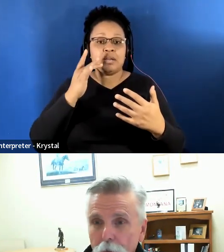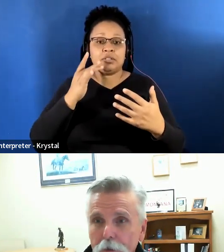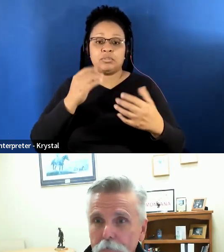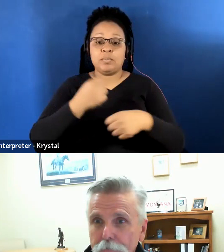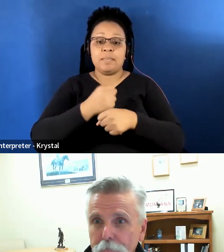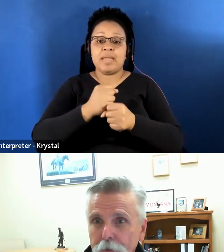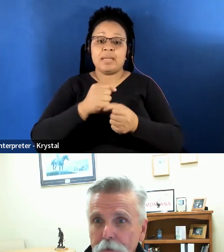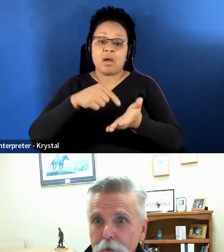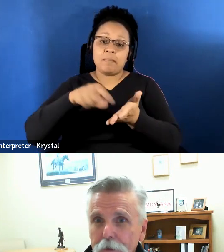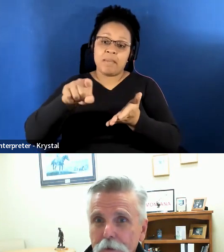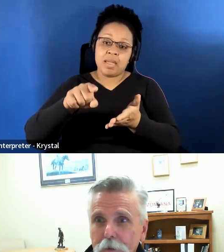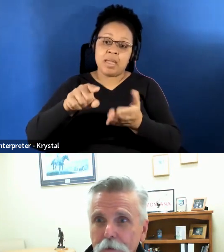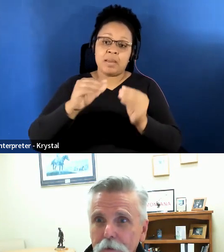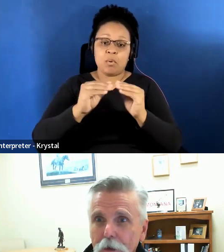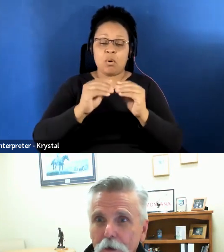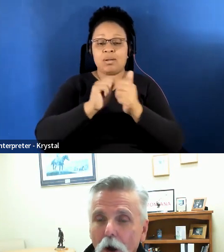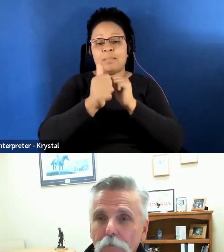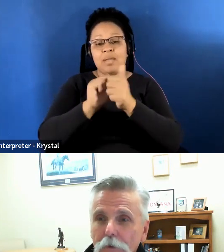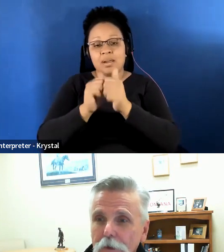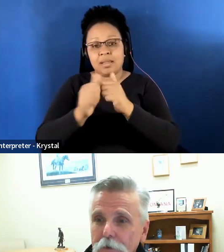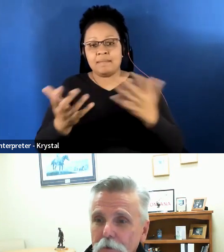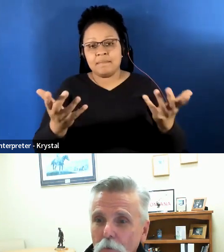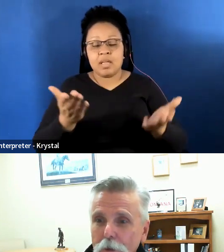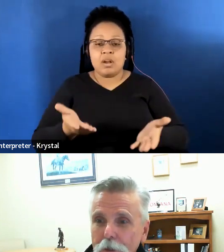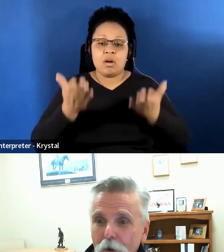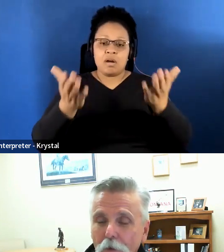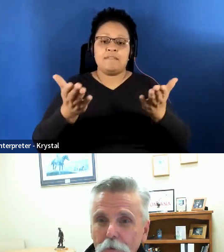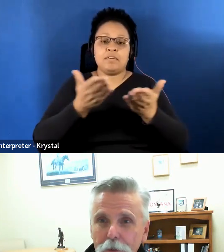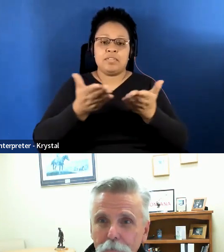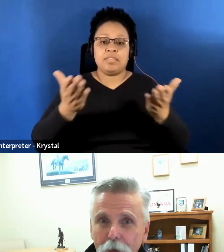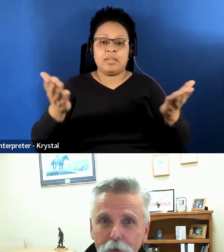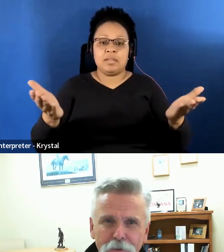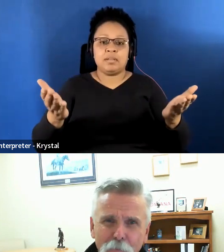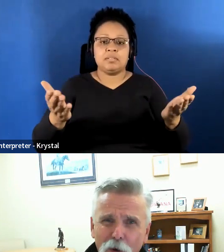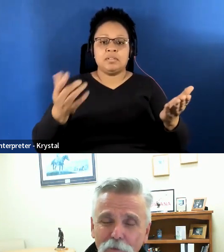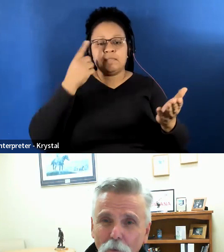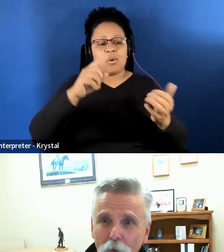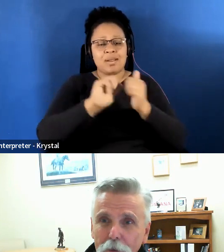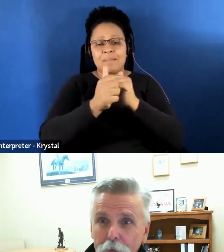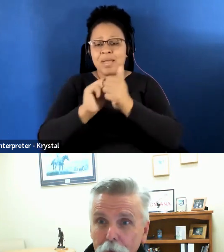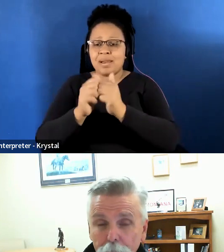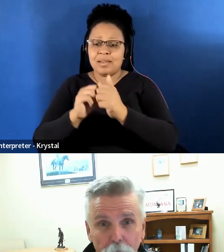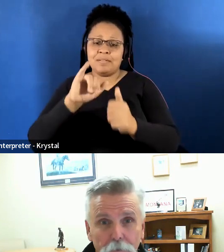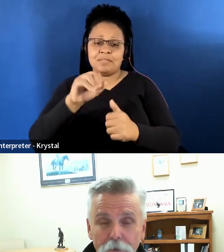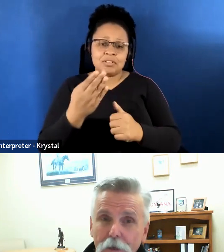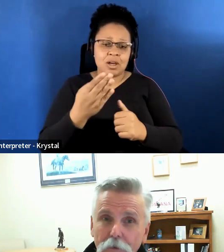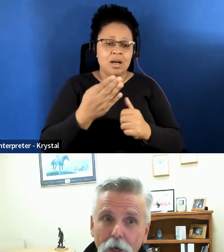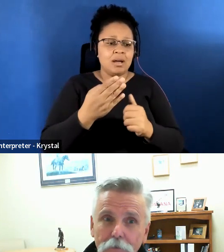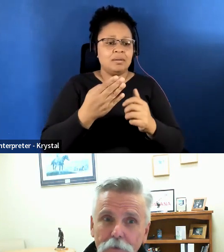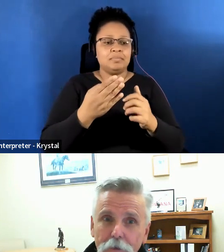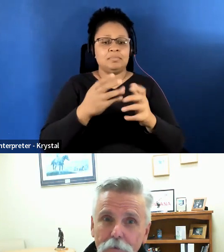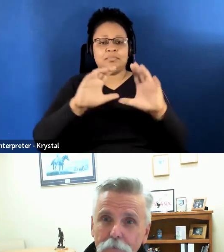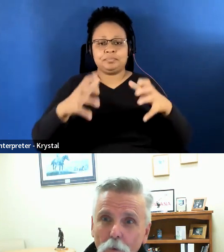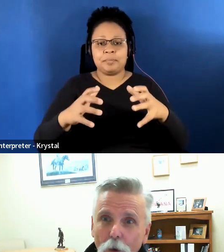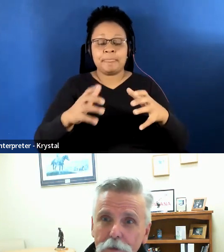more competitive and offer the things that we need to offer to be competitive in the market that we're in. But then that